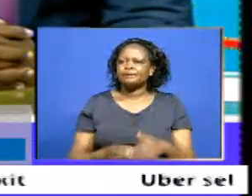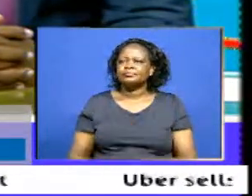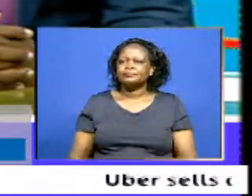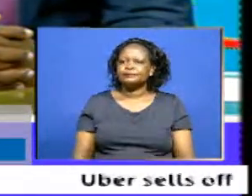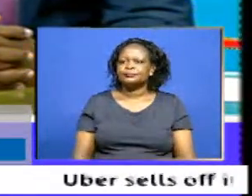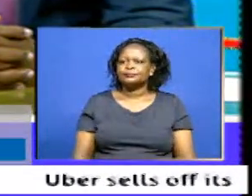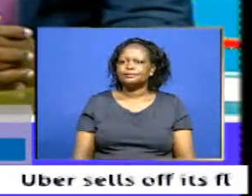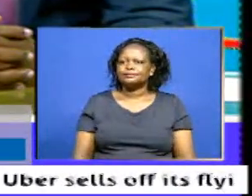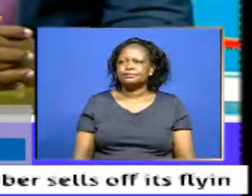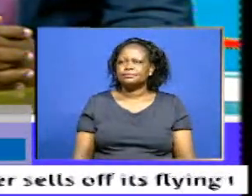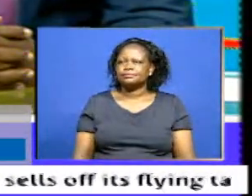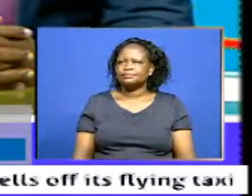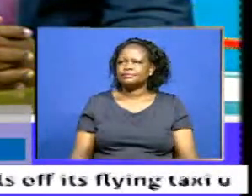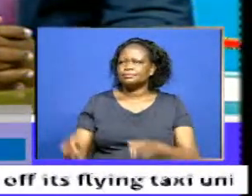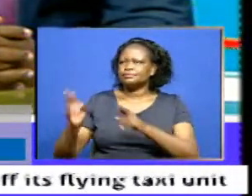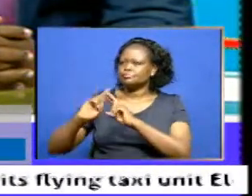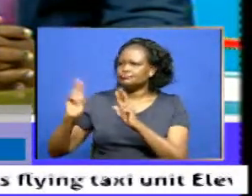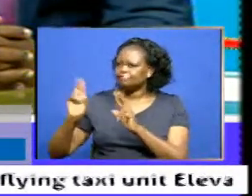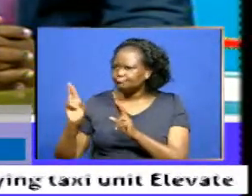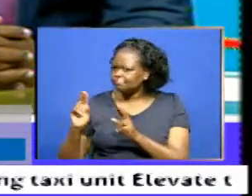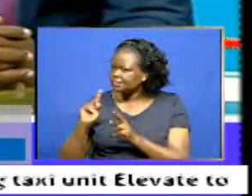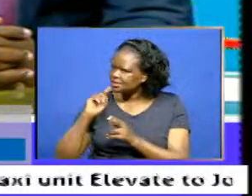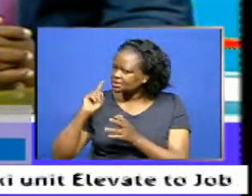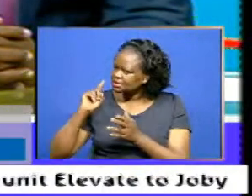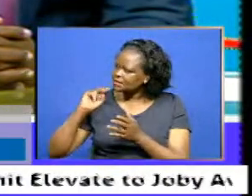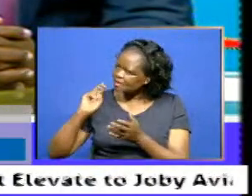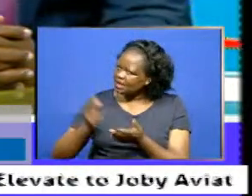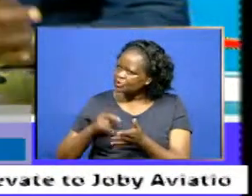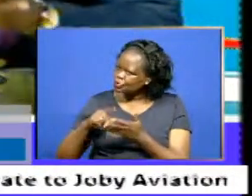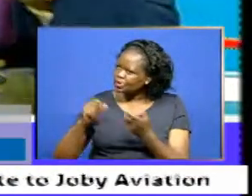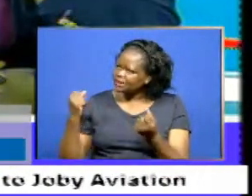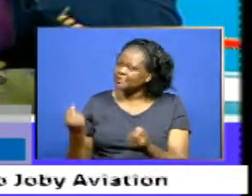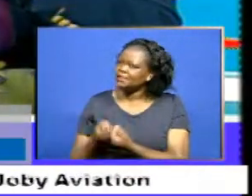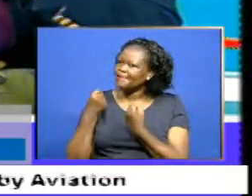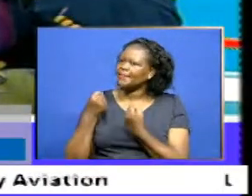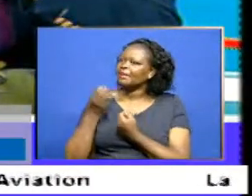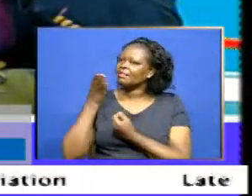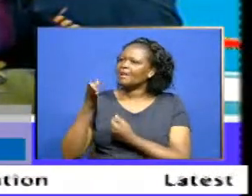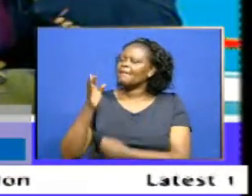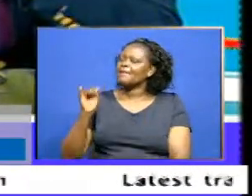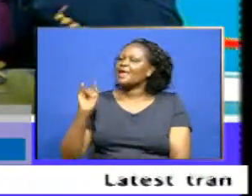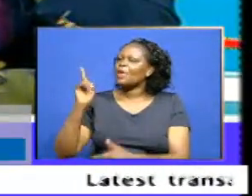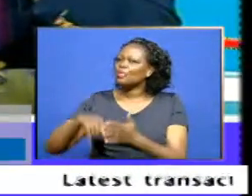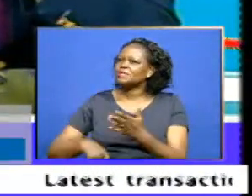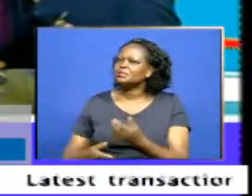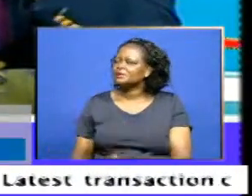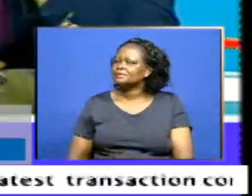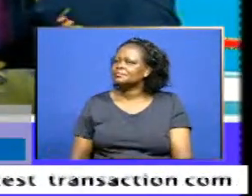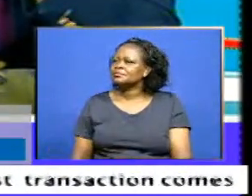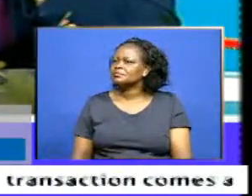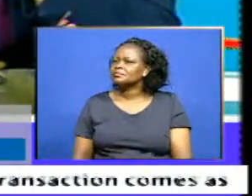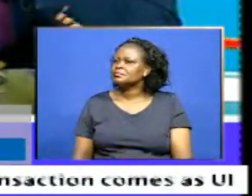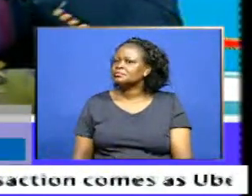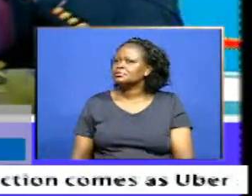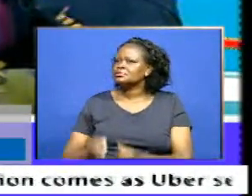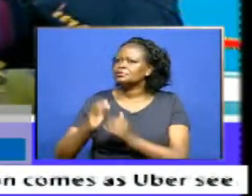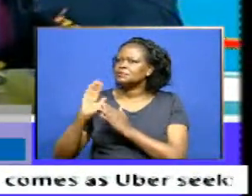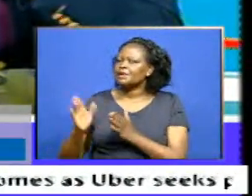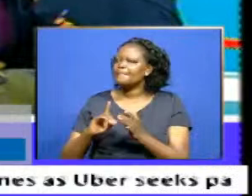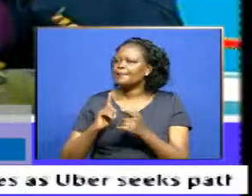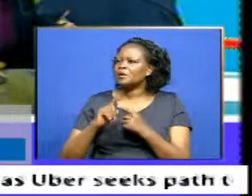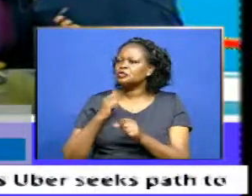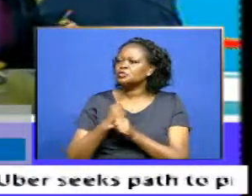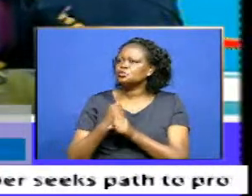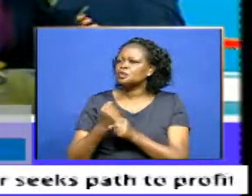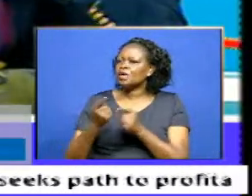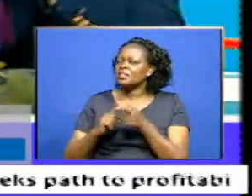Yeah, there he goes. Kindly bring us to speed with what's the BBI Secretariat saying, what they plan to do, and what